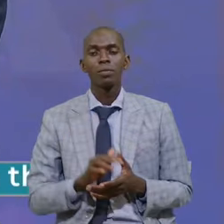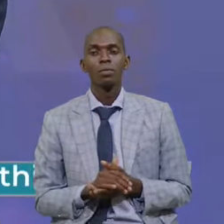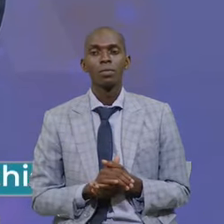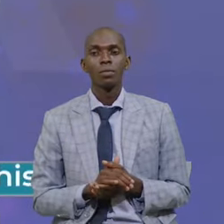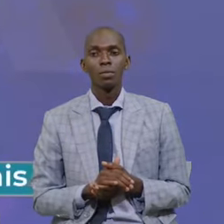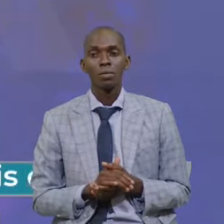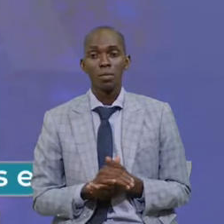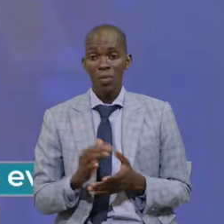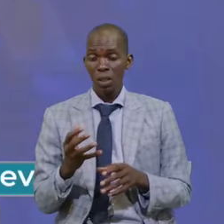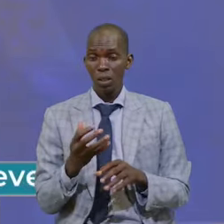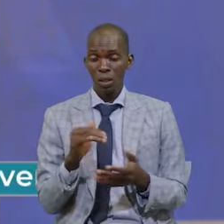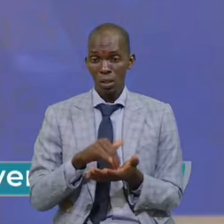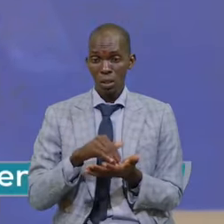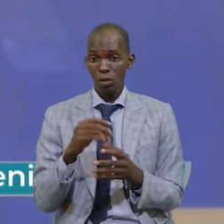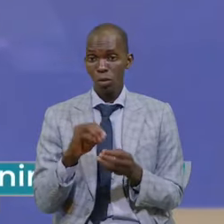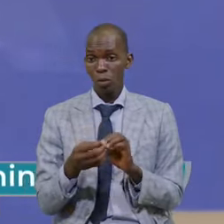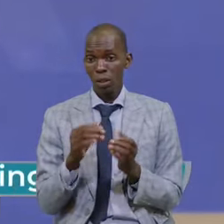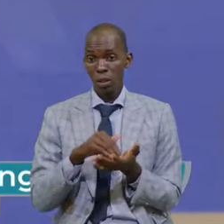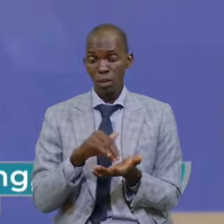234-9154-449263. I'll take the number again.